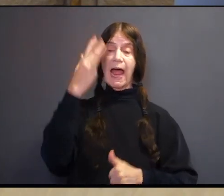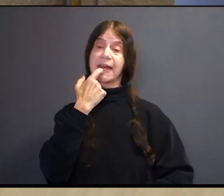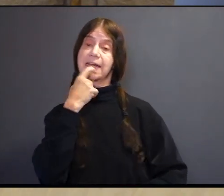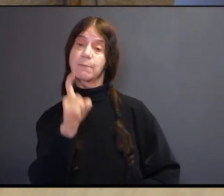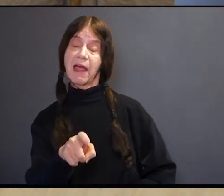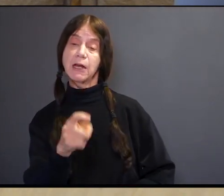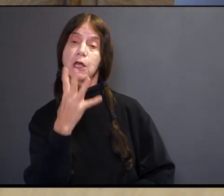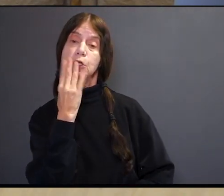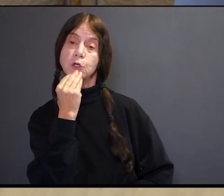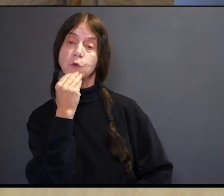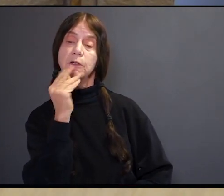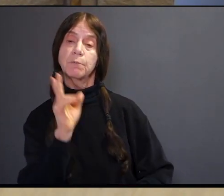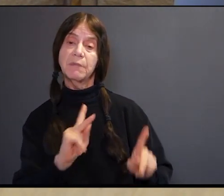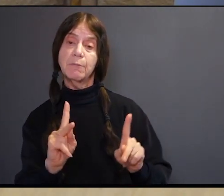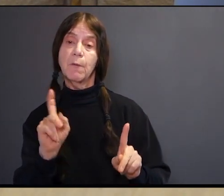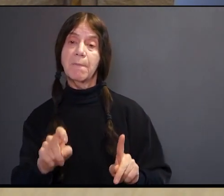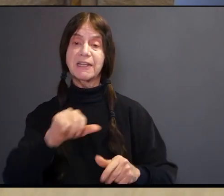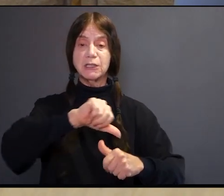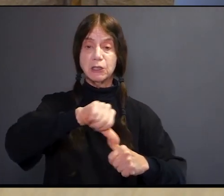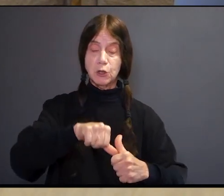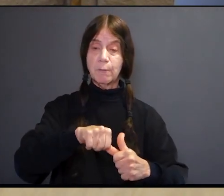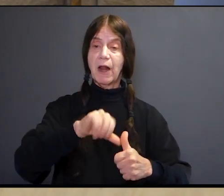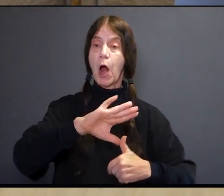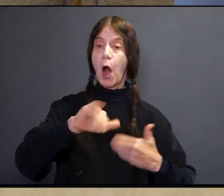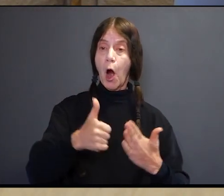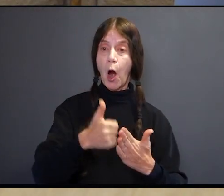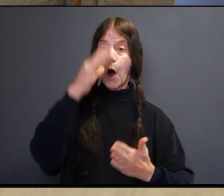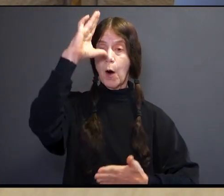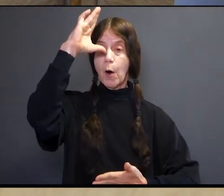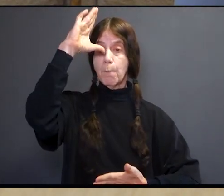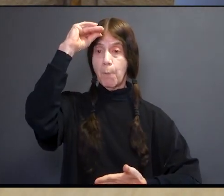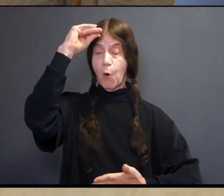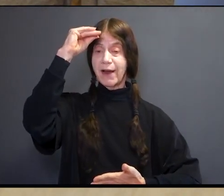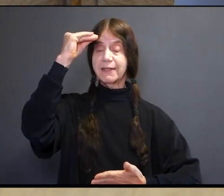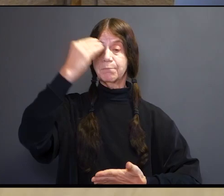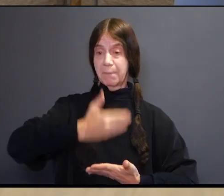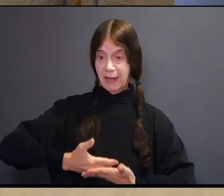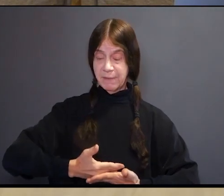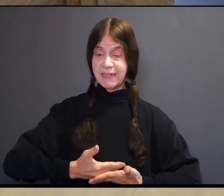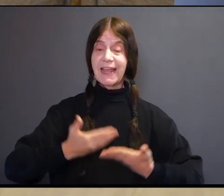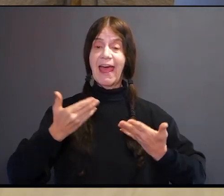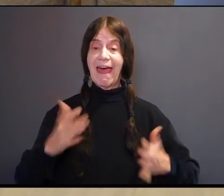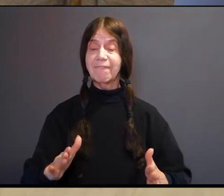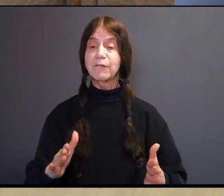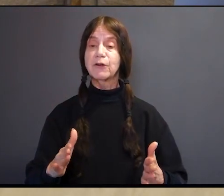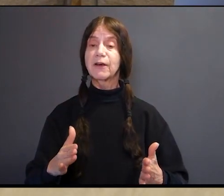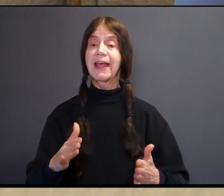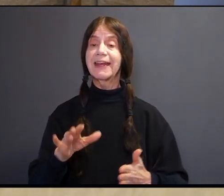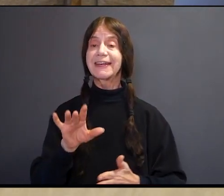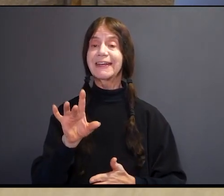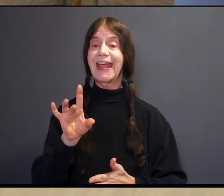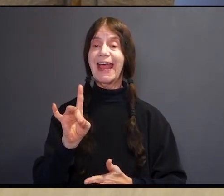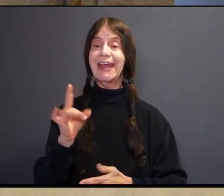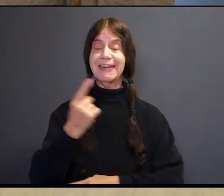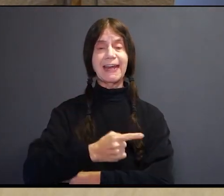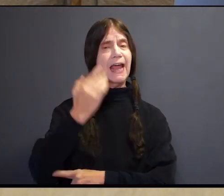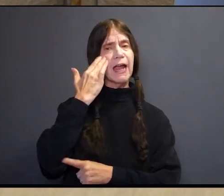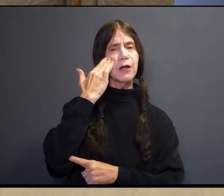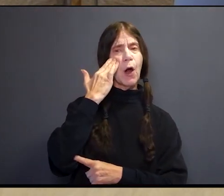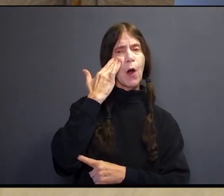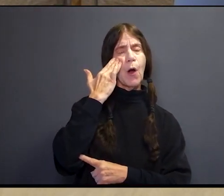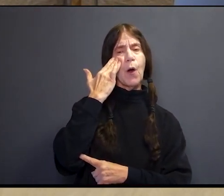the Israelites that they circumcise their boys after 8 days. I know that tomorrow